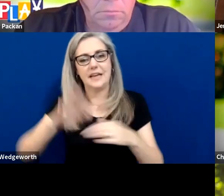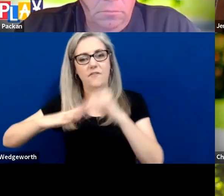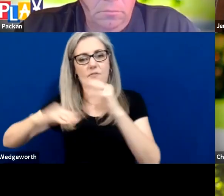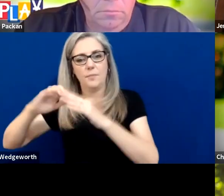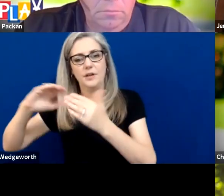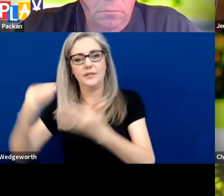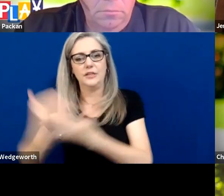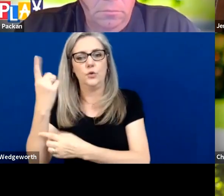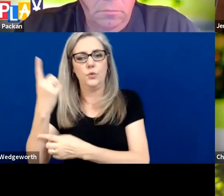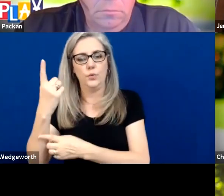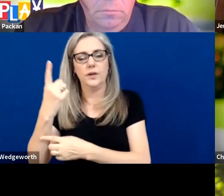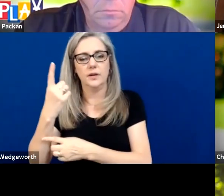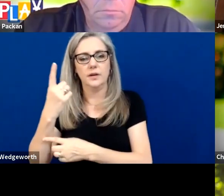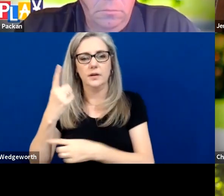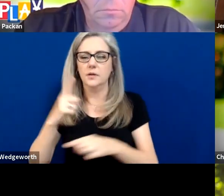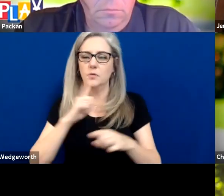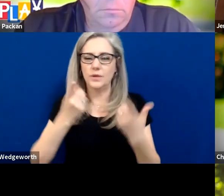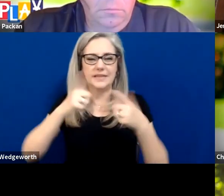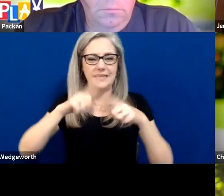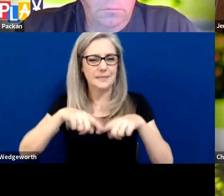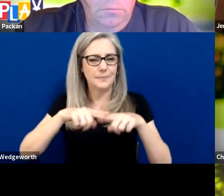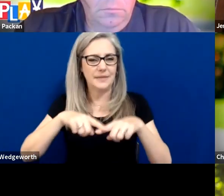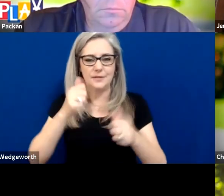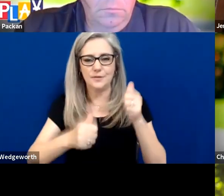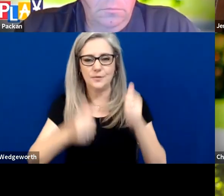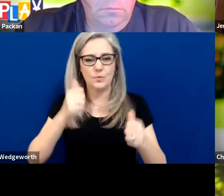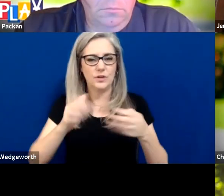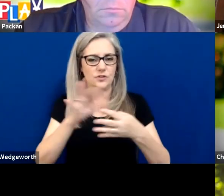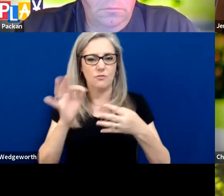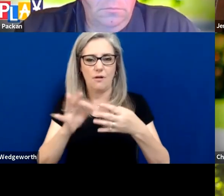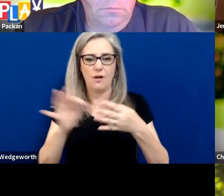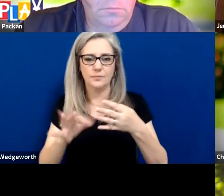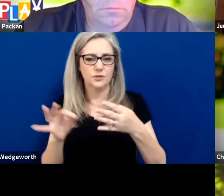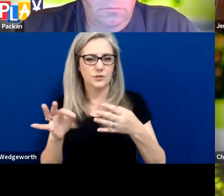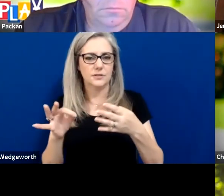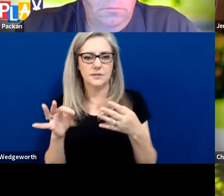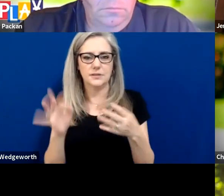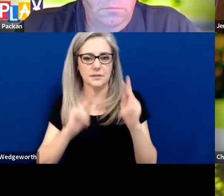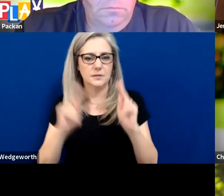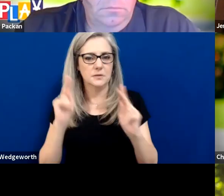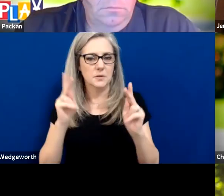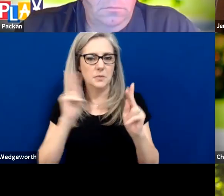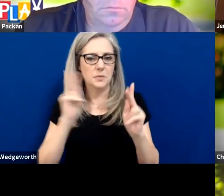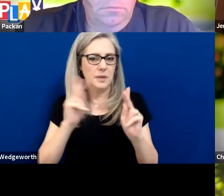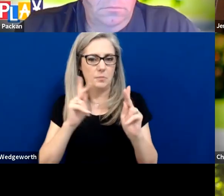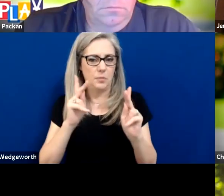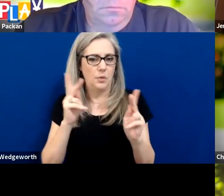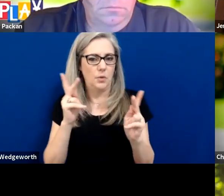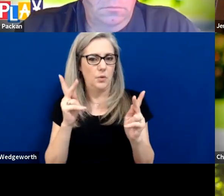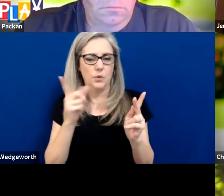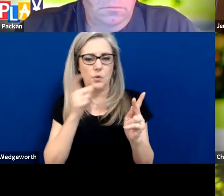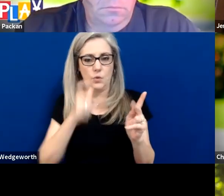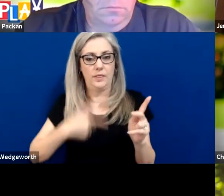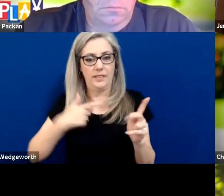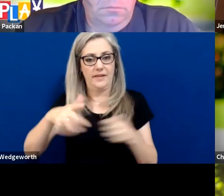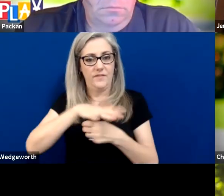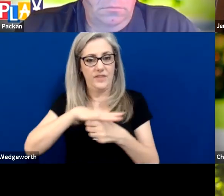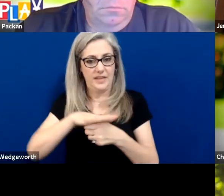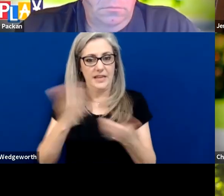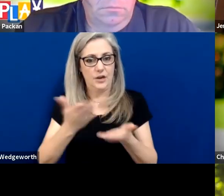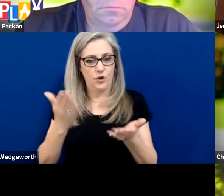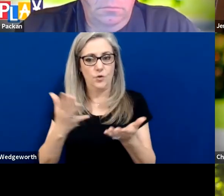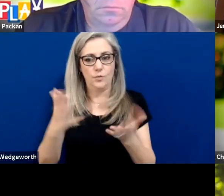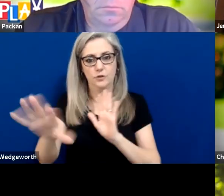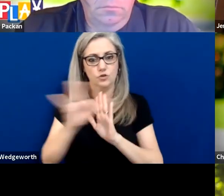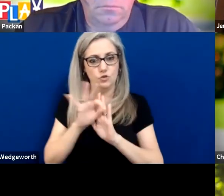It'll really all depend on what options the residents in this area pick, if the barn stays